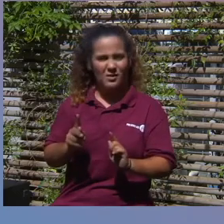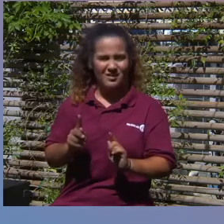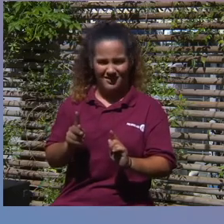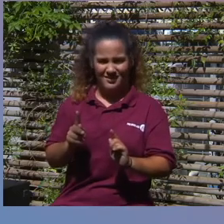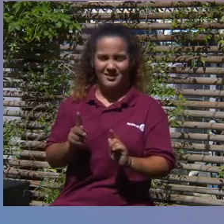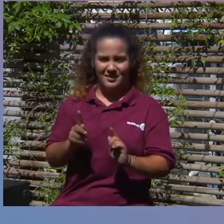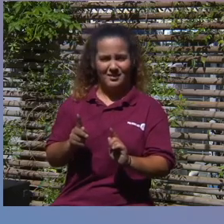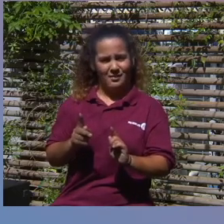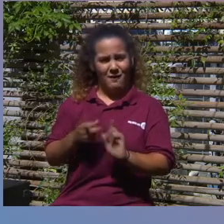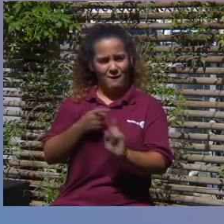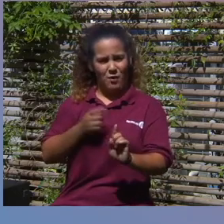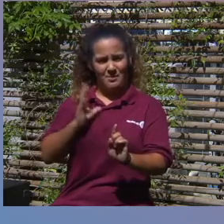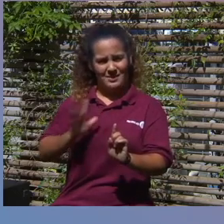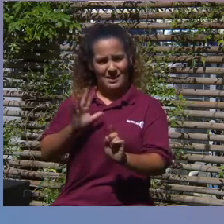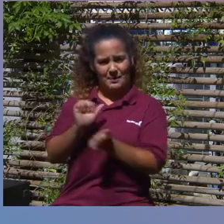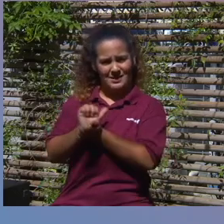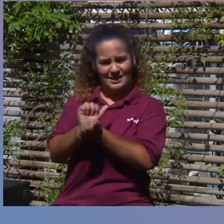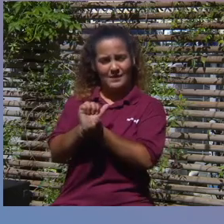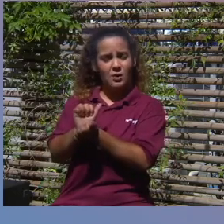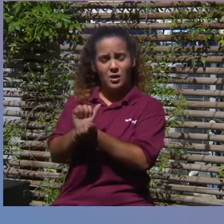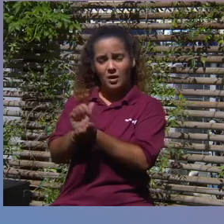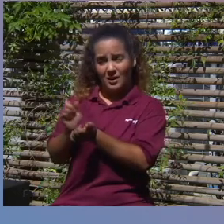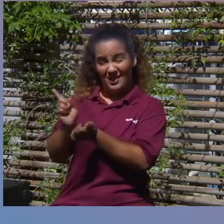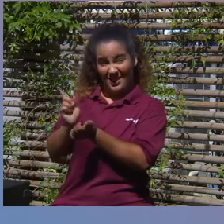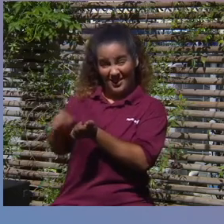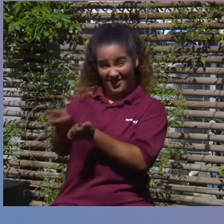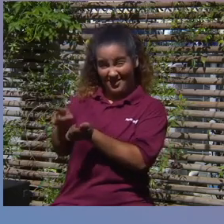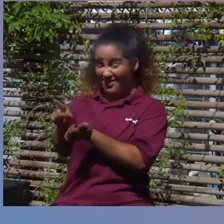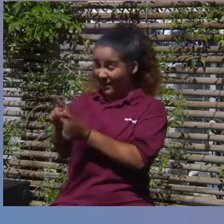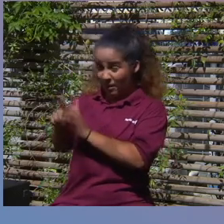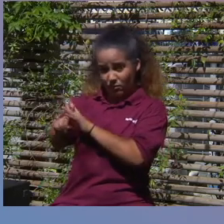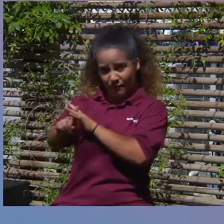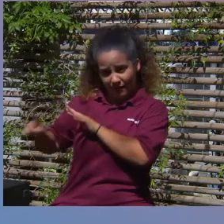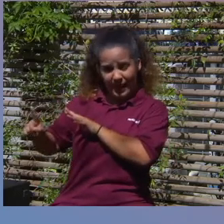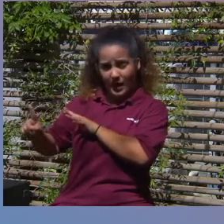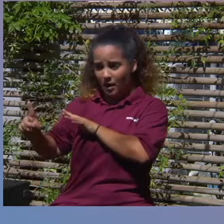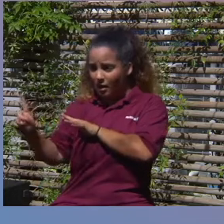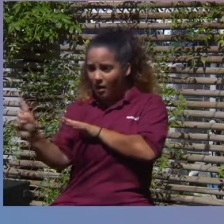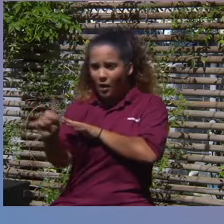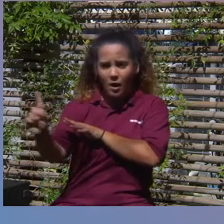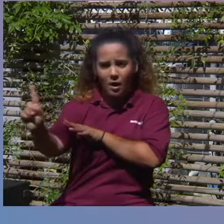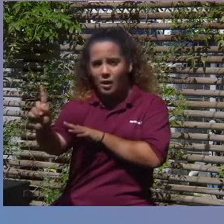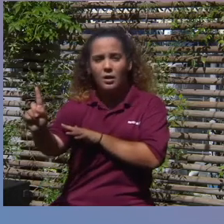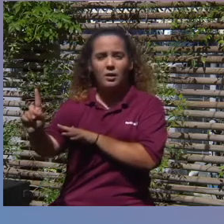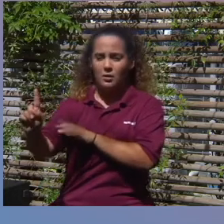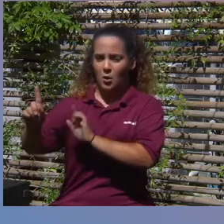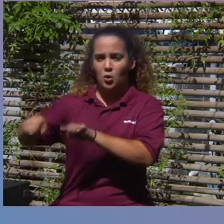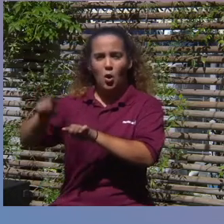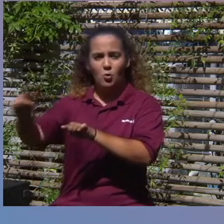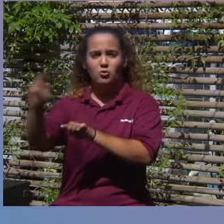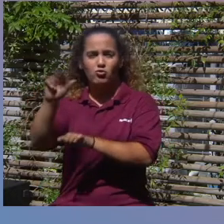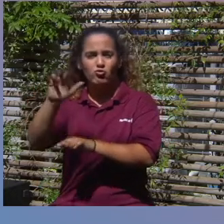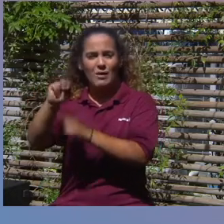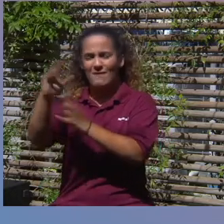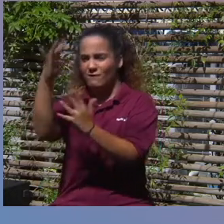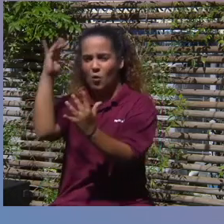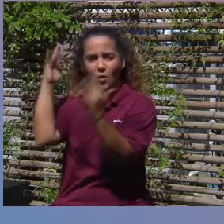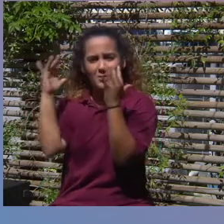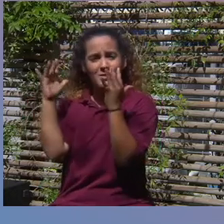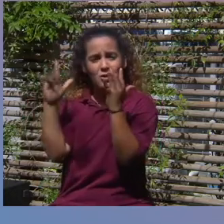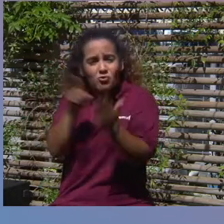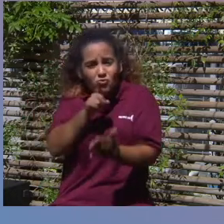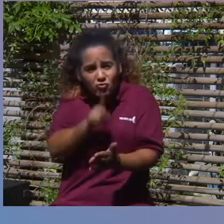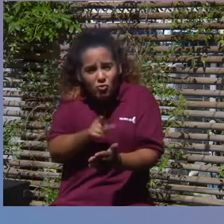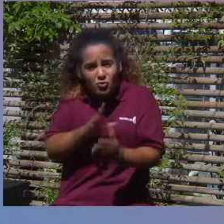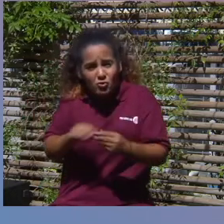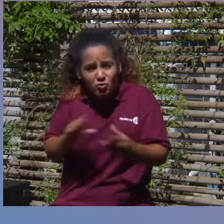time of slavery who fled and went into the rainforest. Wow. Didn't even know they were no longer in Africa. Wow. This is a true